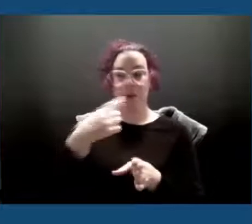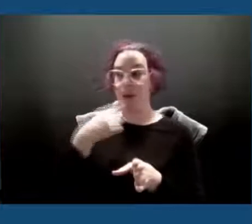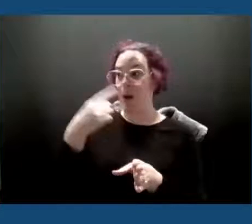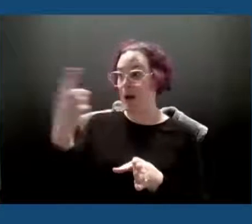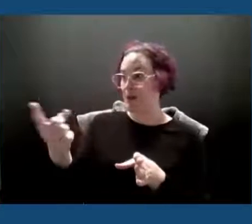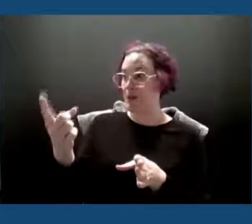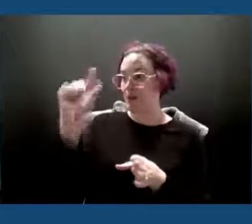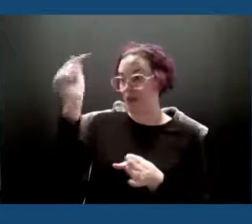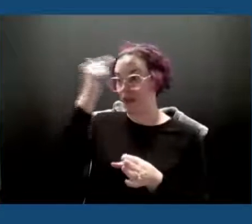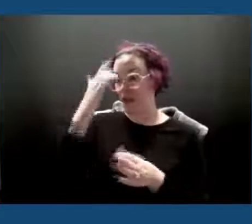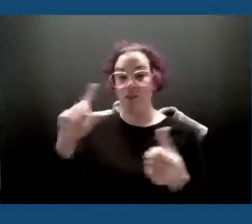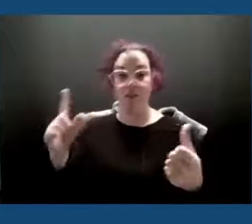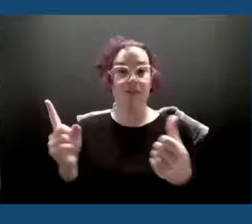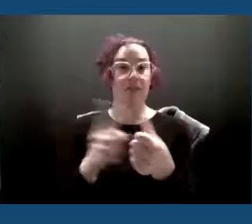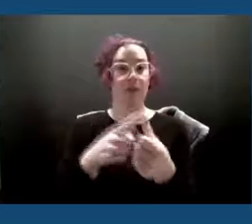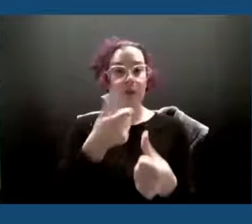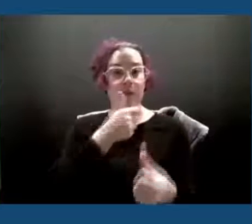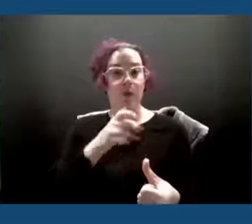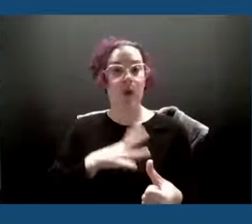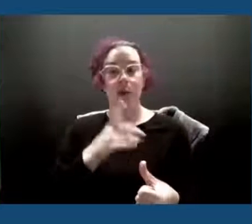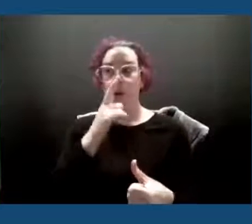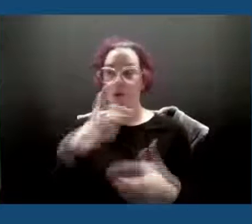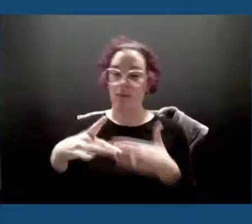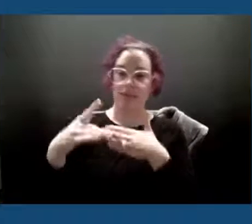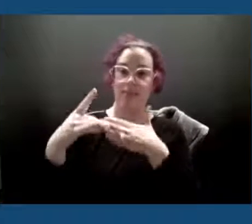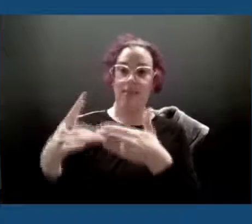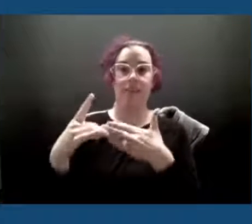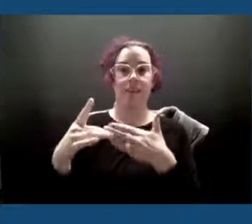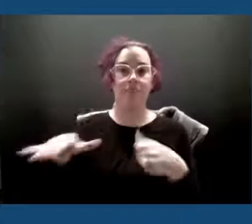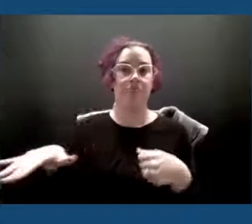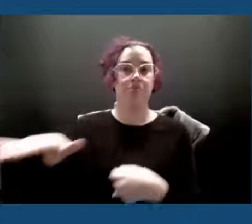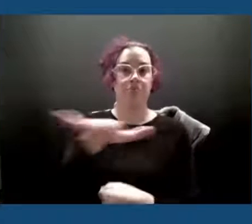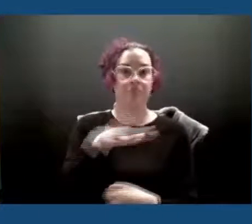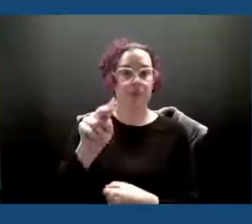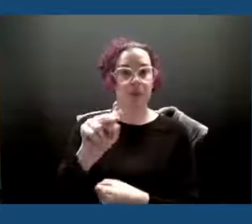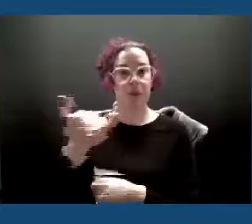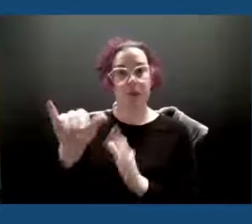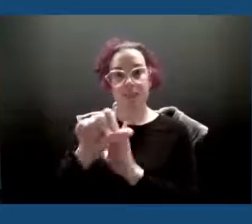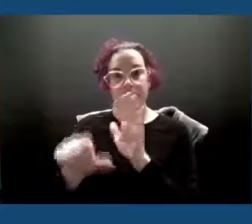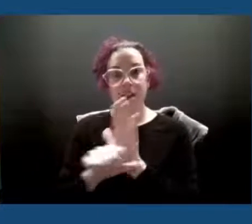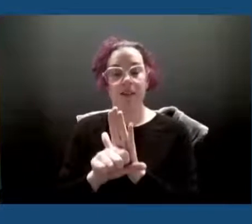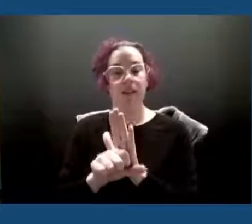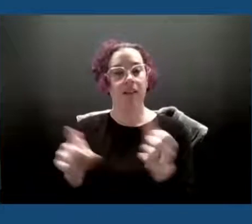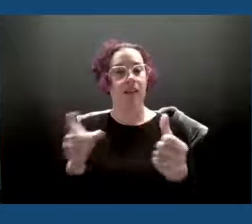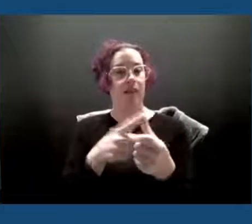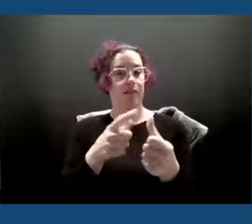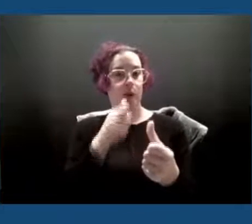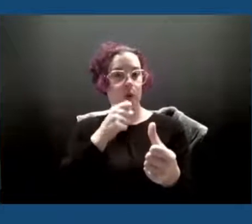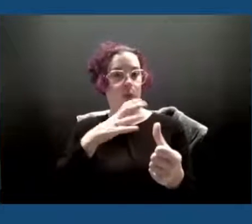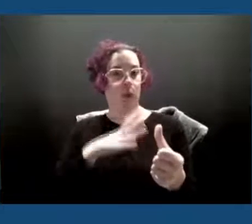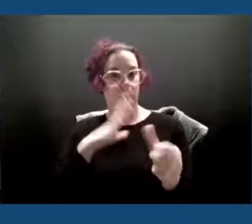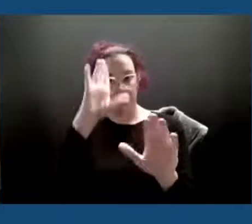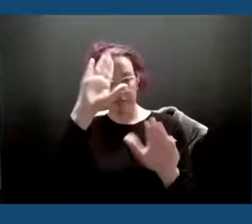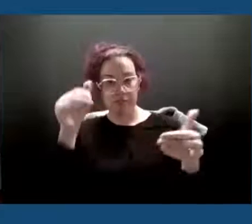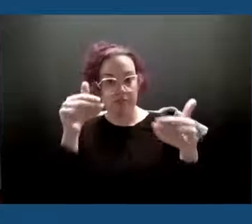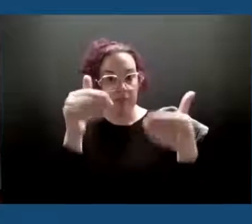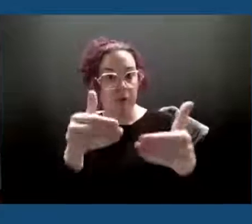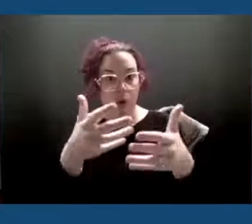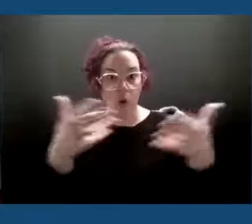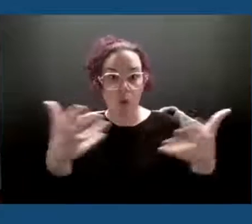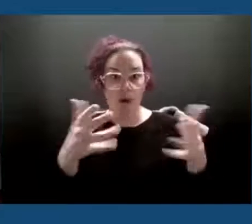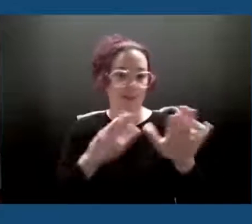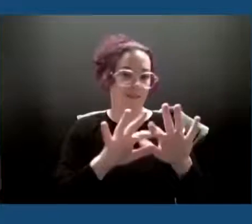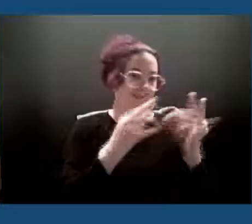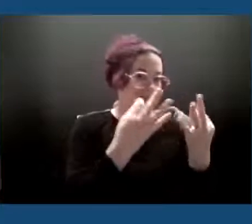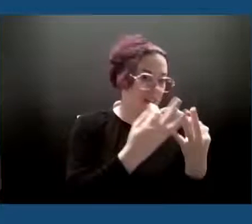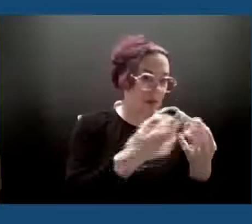first woman to lead New York State, the first woman to center families, women, and children in all